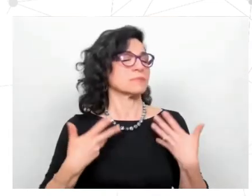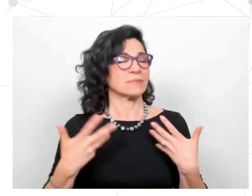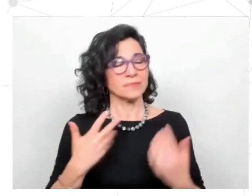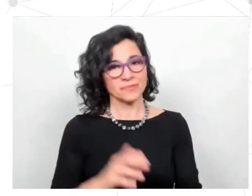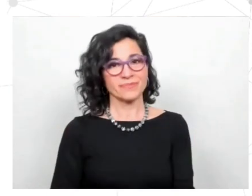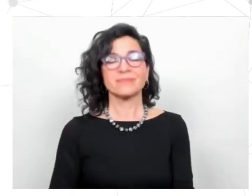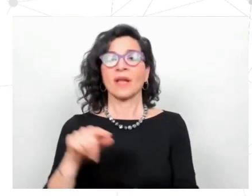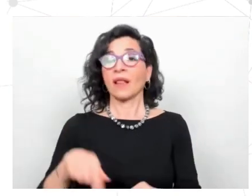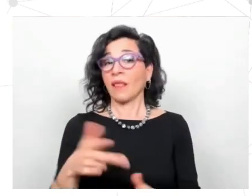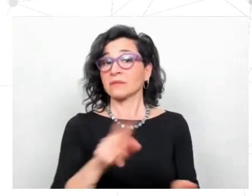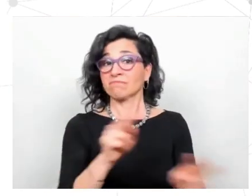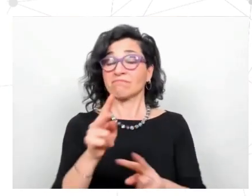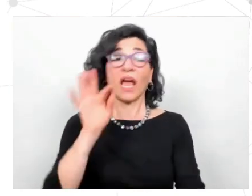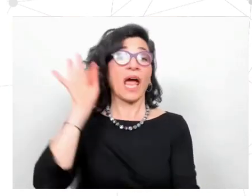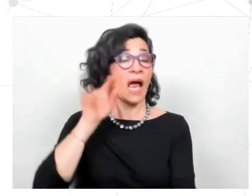Sarah says that it was